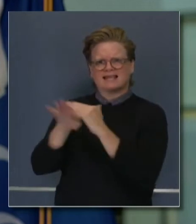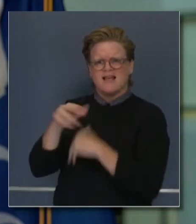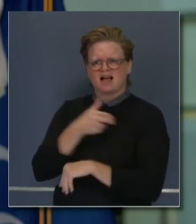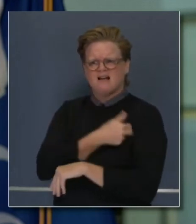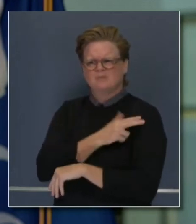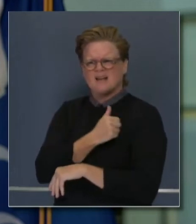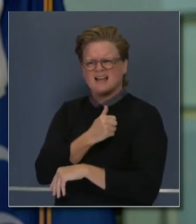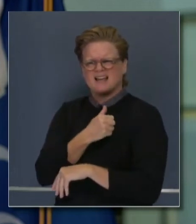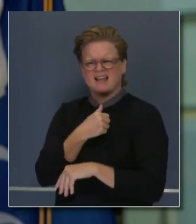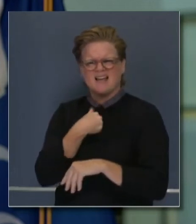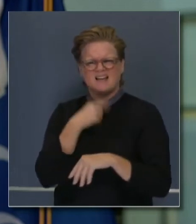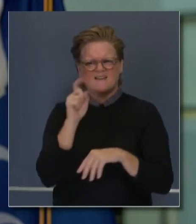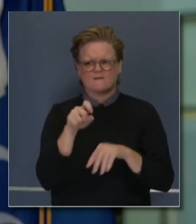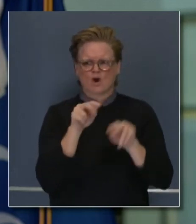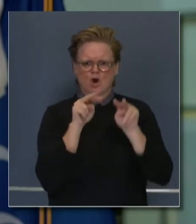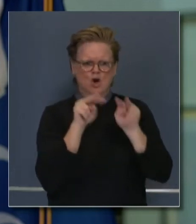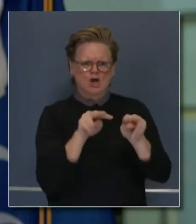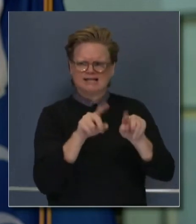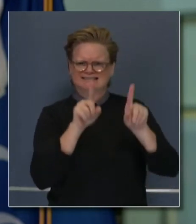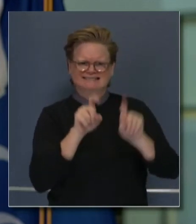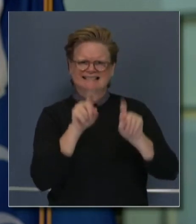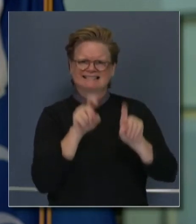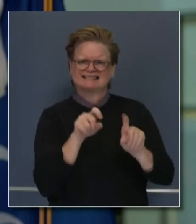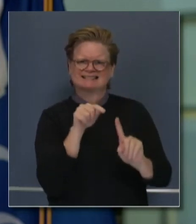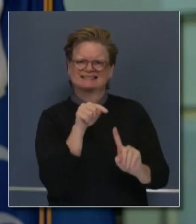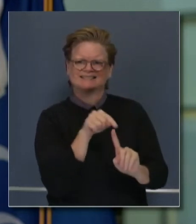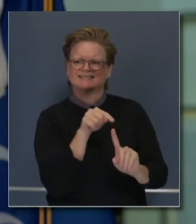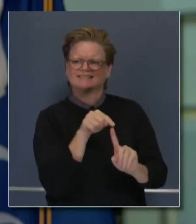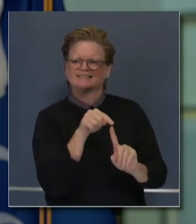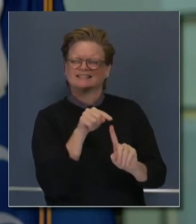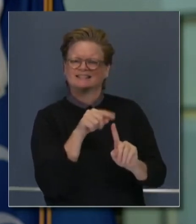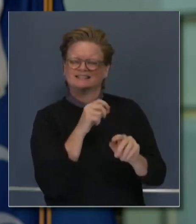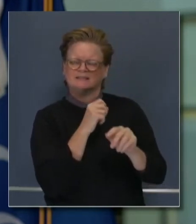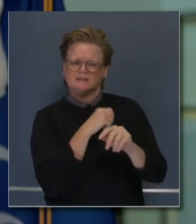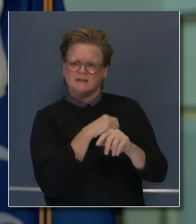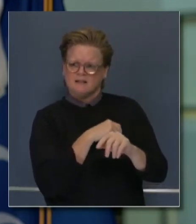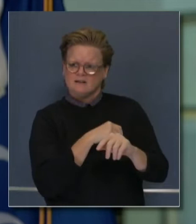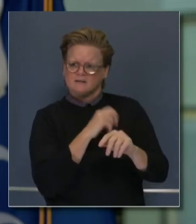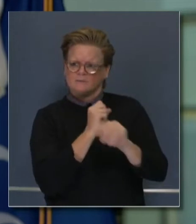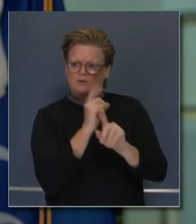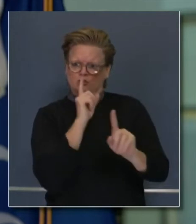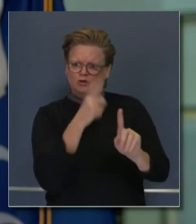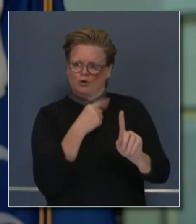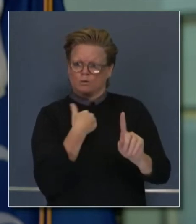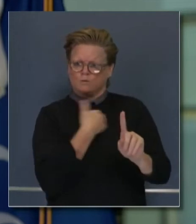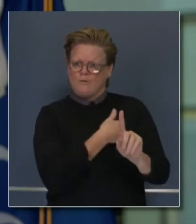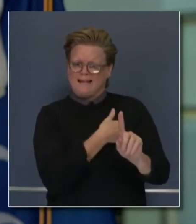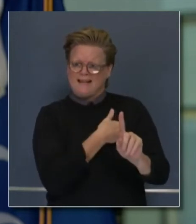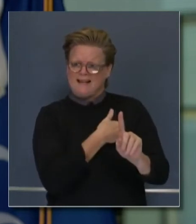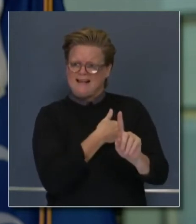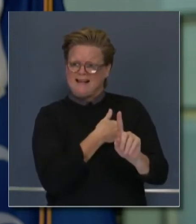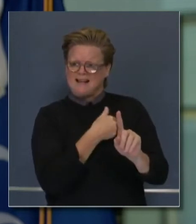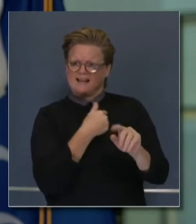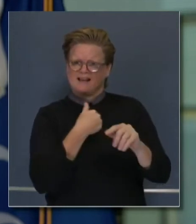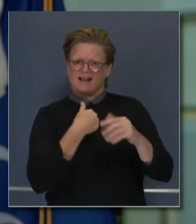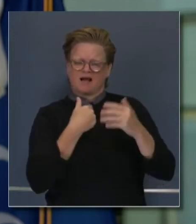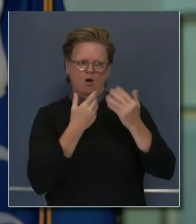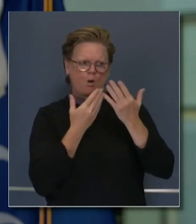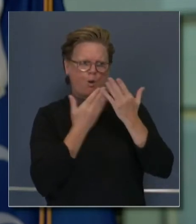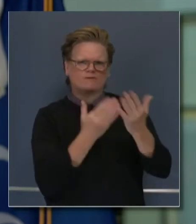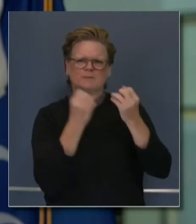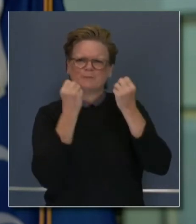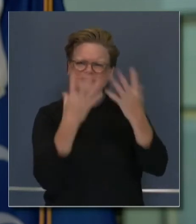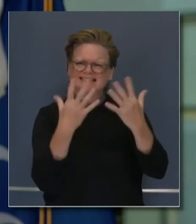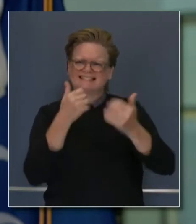our own testing destiny, working to get turnaround times down, and looking at the data differently, looking at